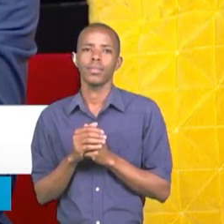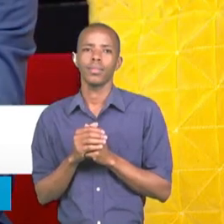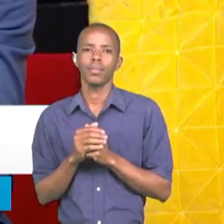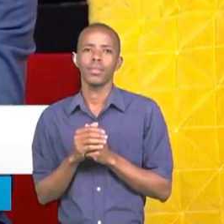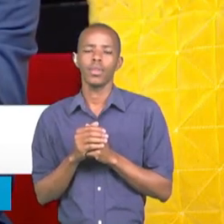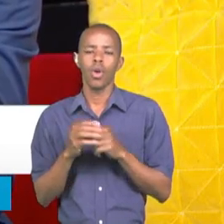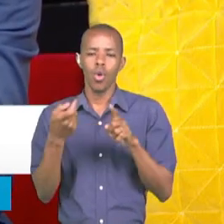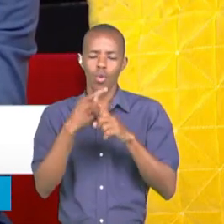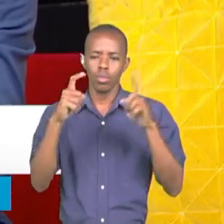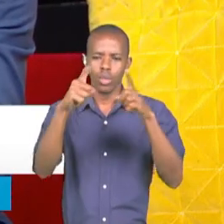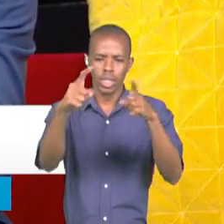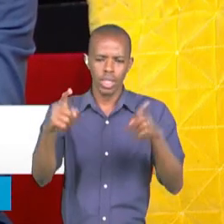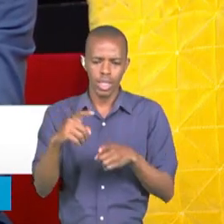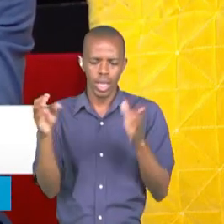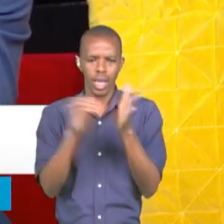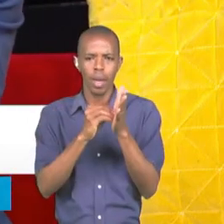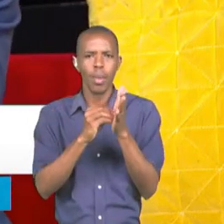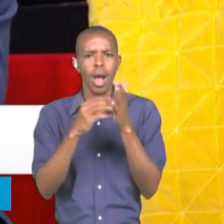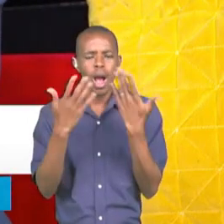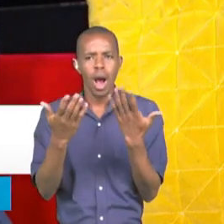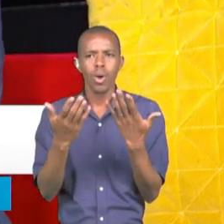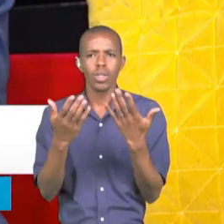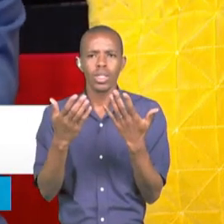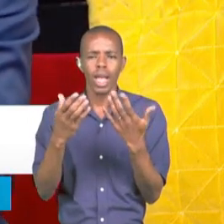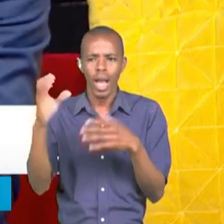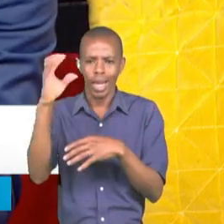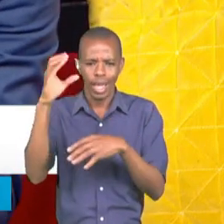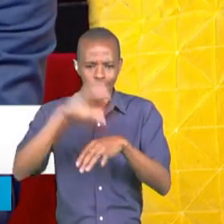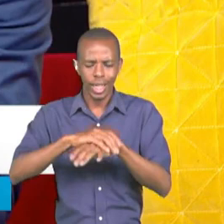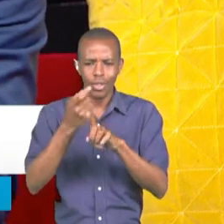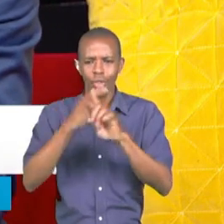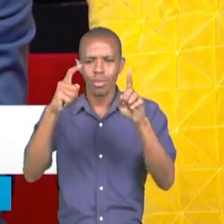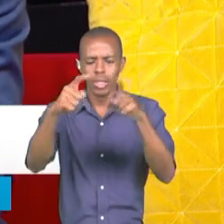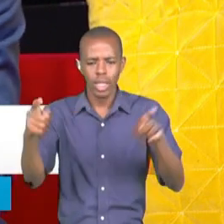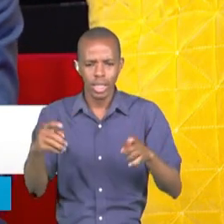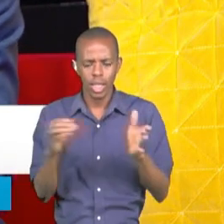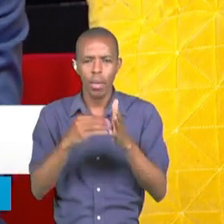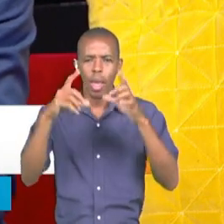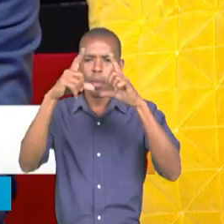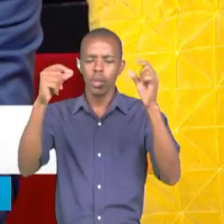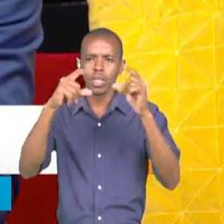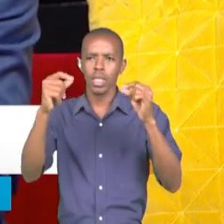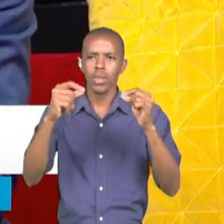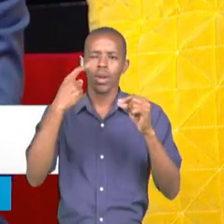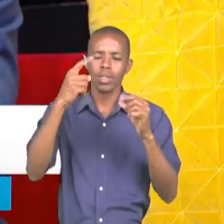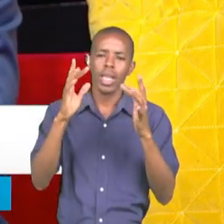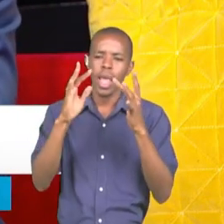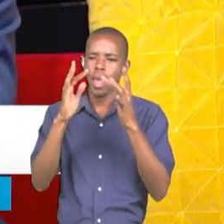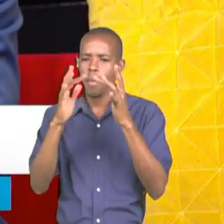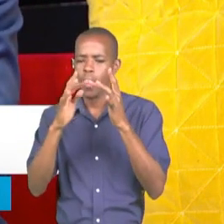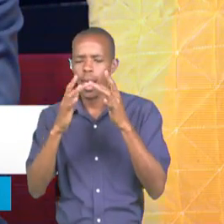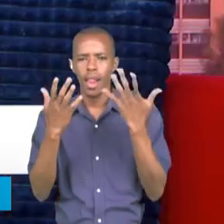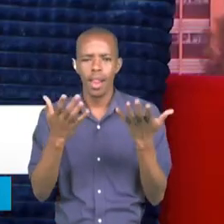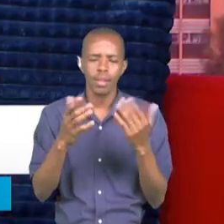from Instagram, how do you manage to now get your clients? Of course, we saw a message, your phone, email address, everything. How do you do it